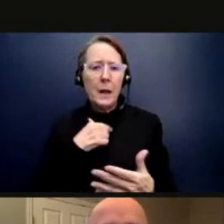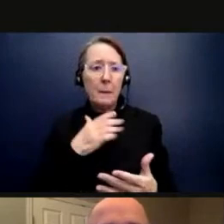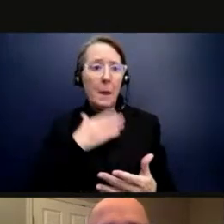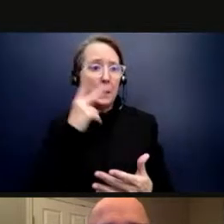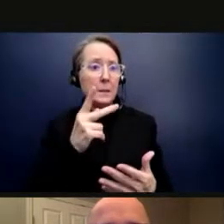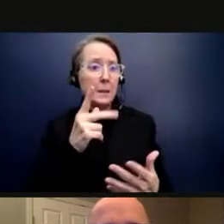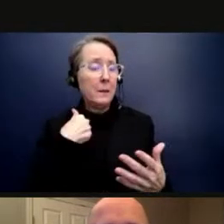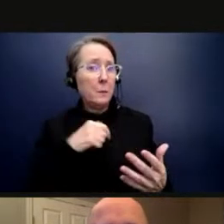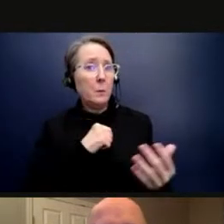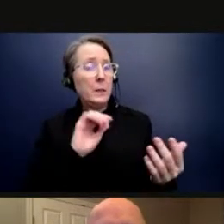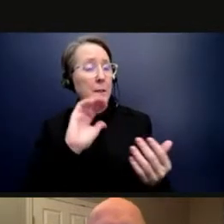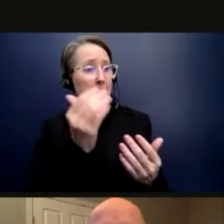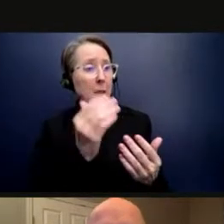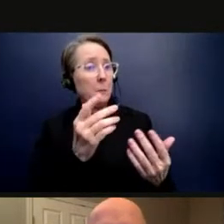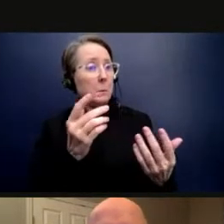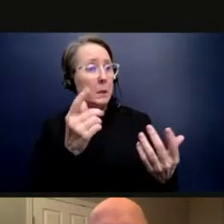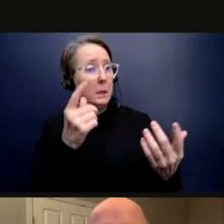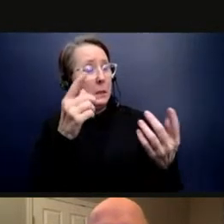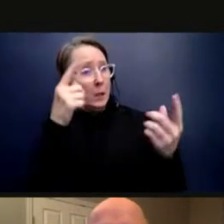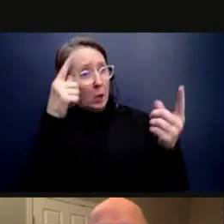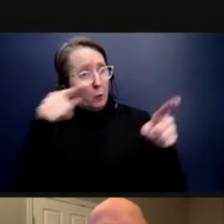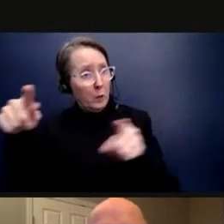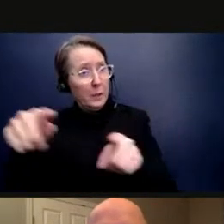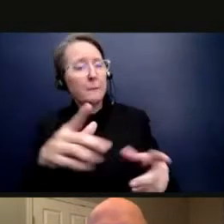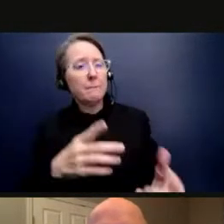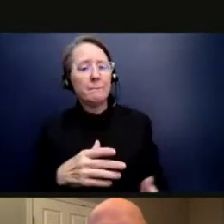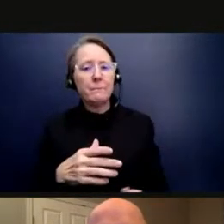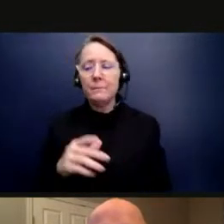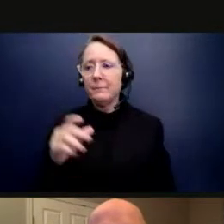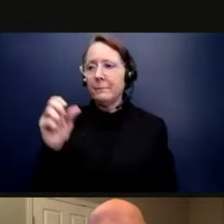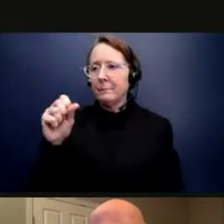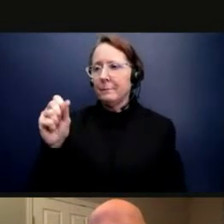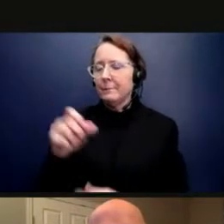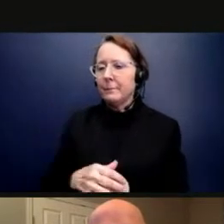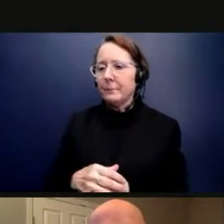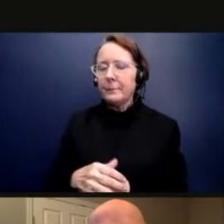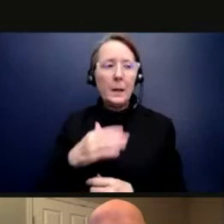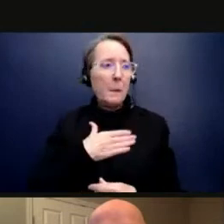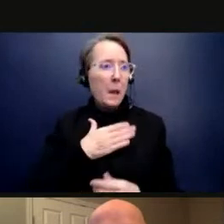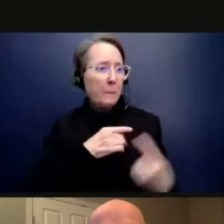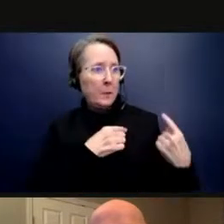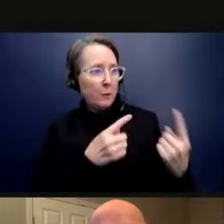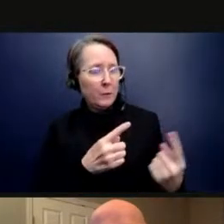in alignment. So I'm happy so far. Yeah, I think that's a